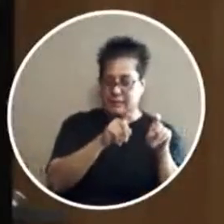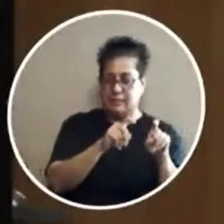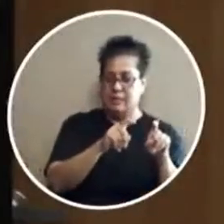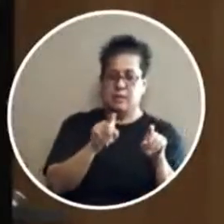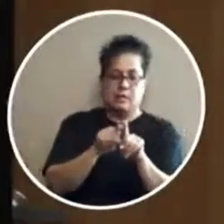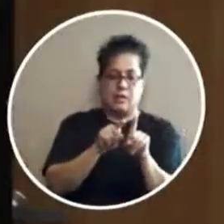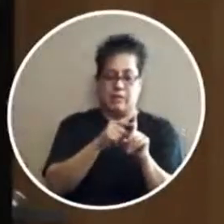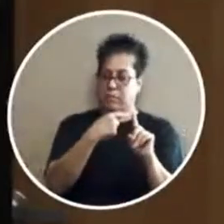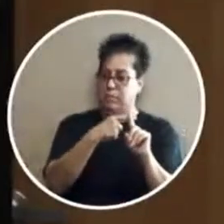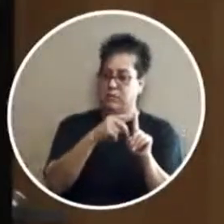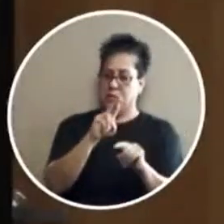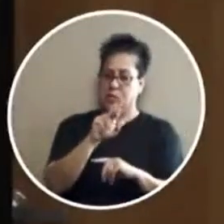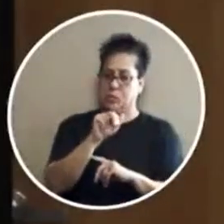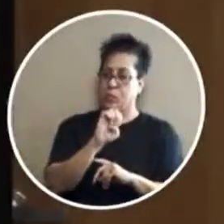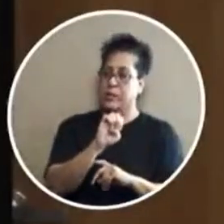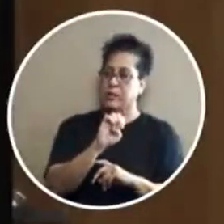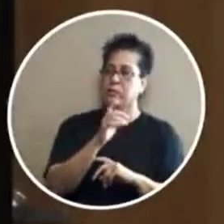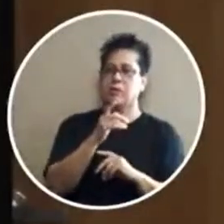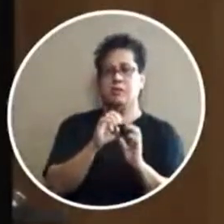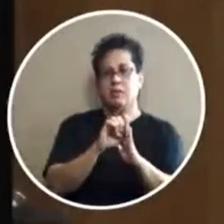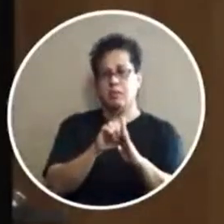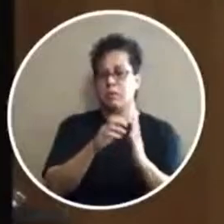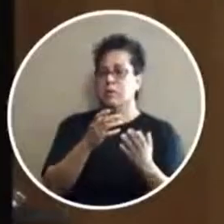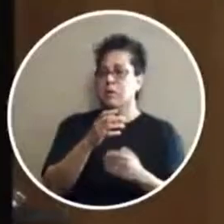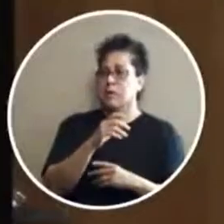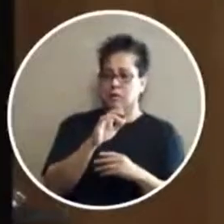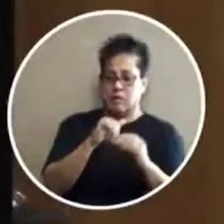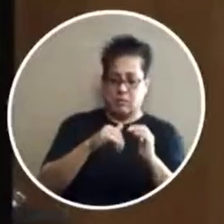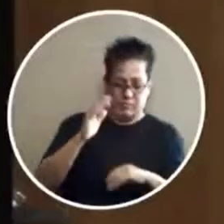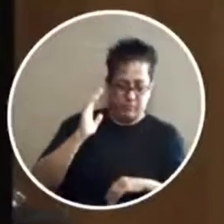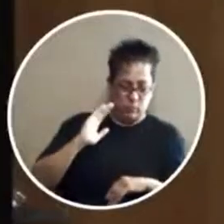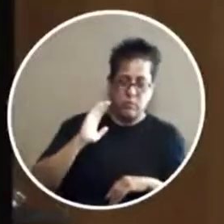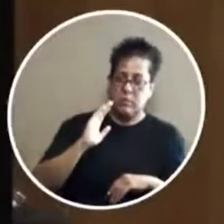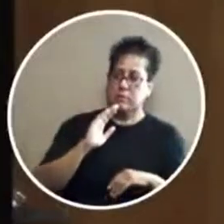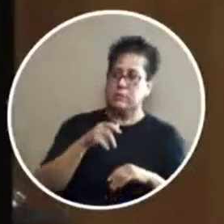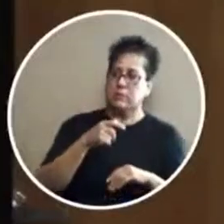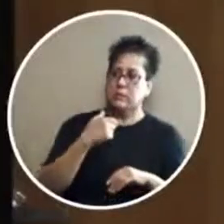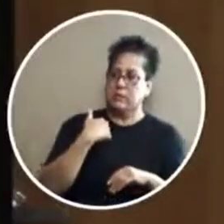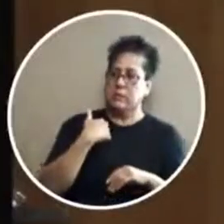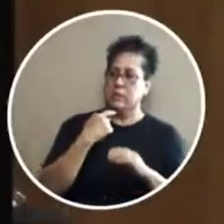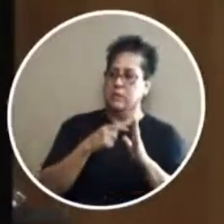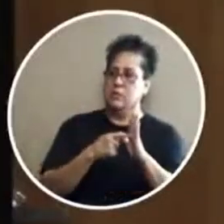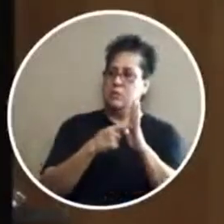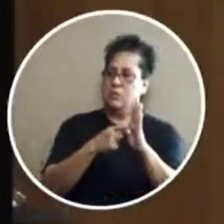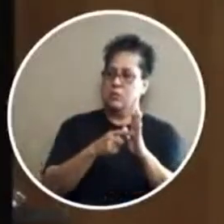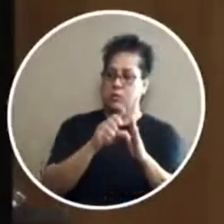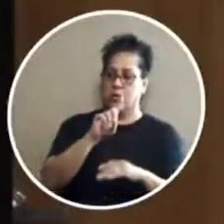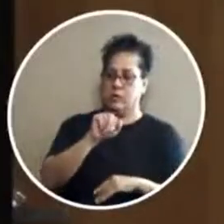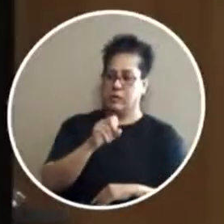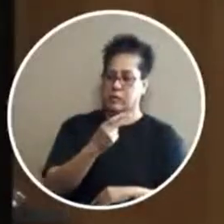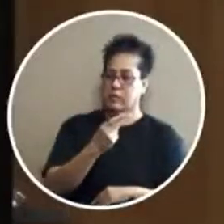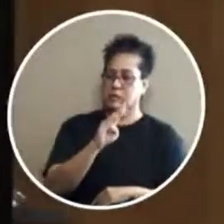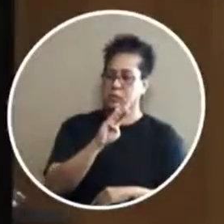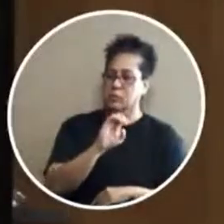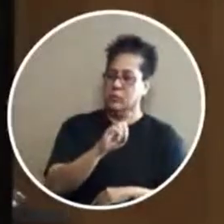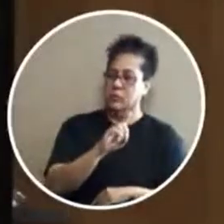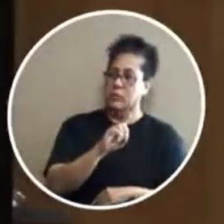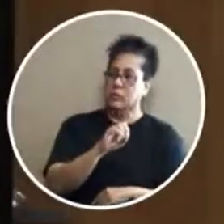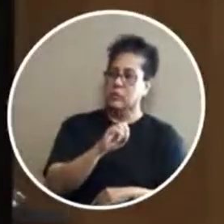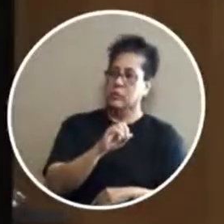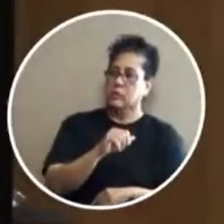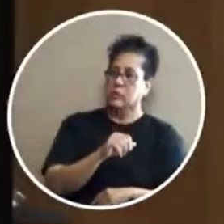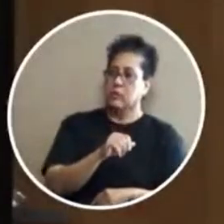our positivity rate, to give you the example, before, and I have it here, and I will illustrate it here.